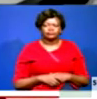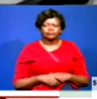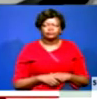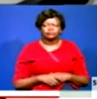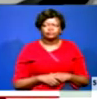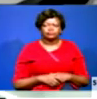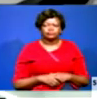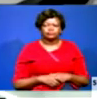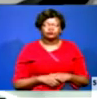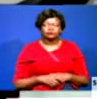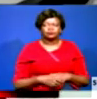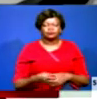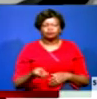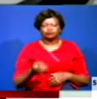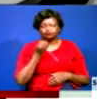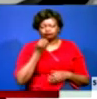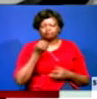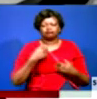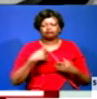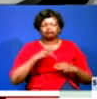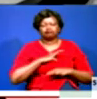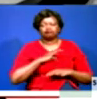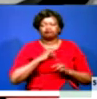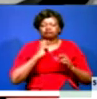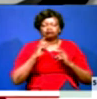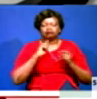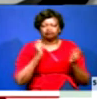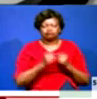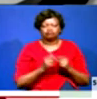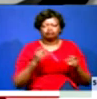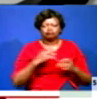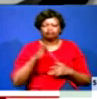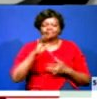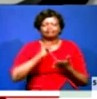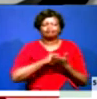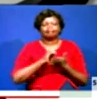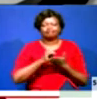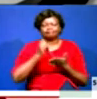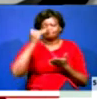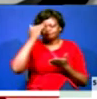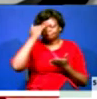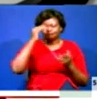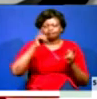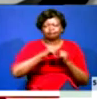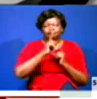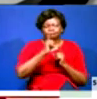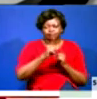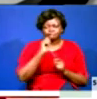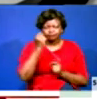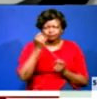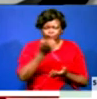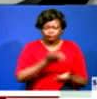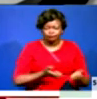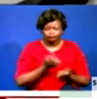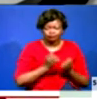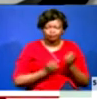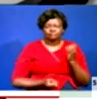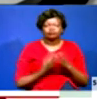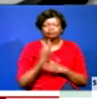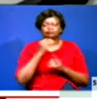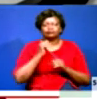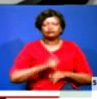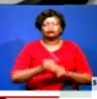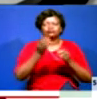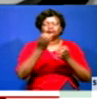Food security, health and climate change shocks are among areas identified as threats to Kenya's economic growth. According to